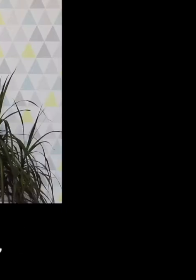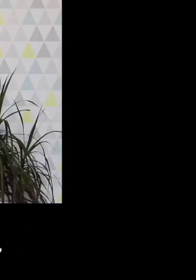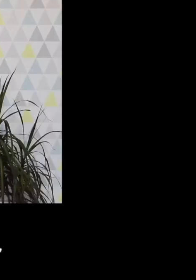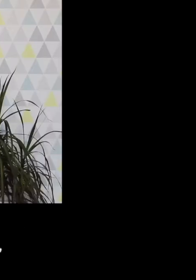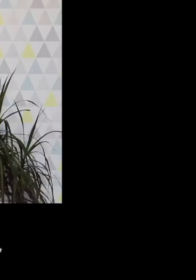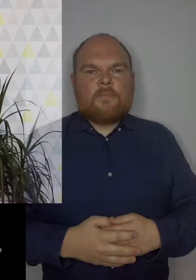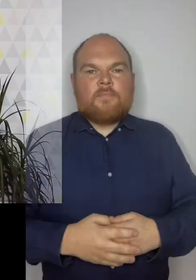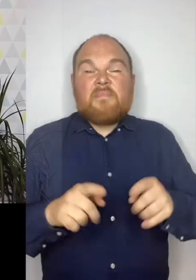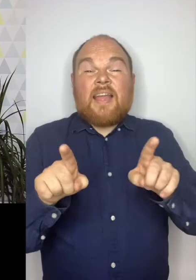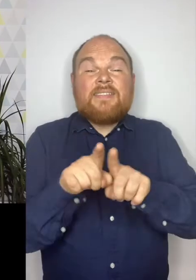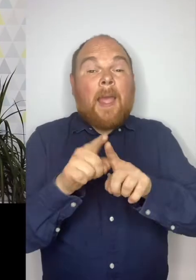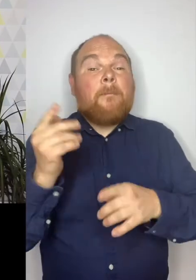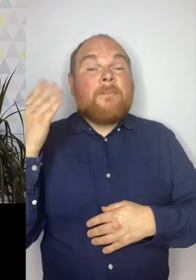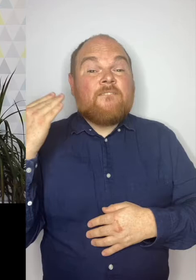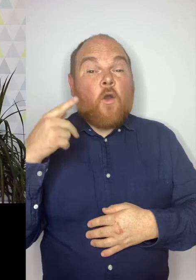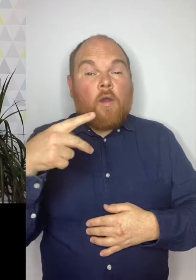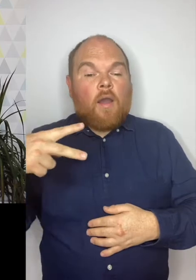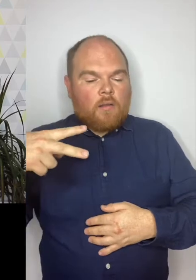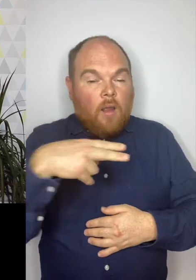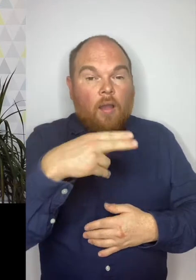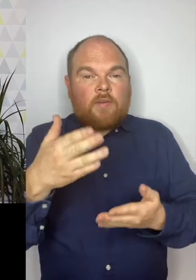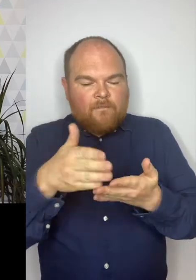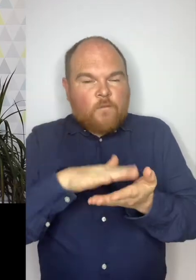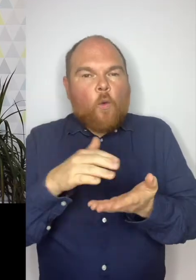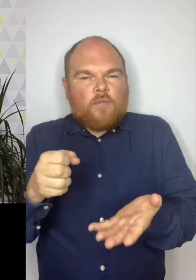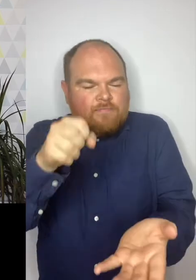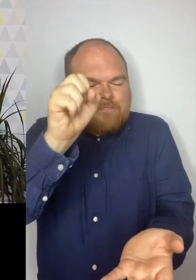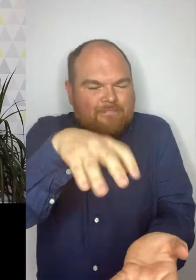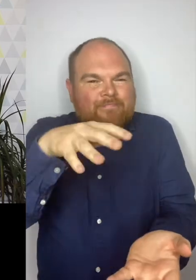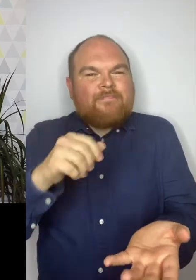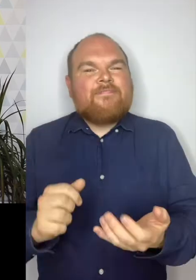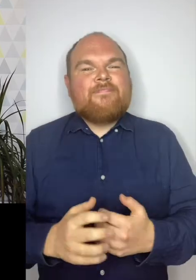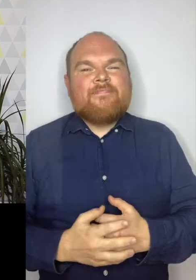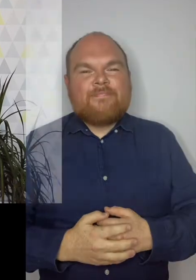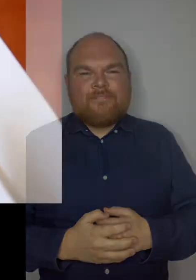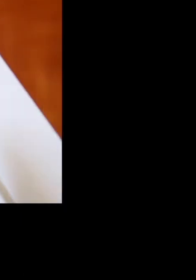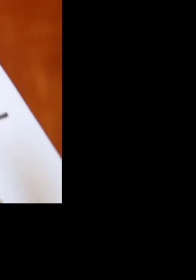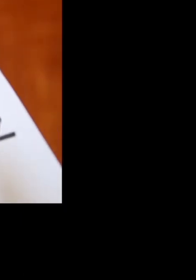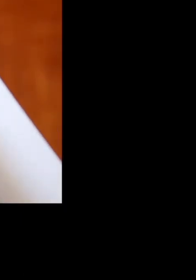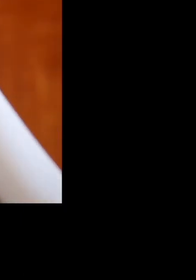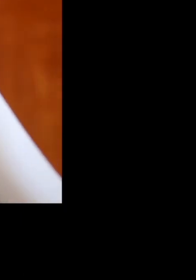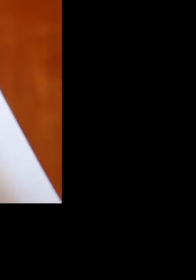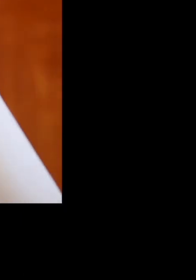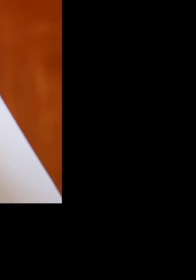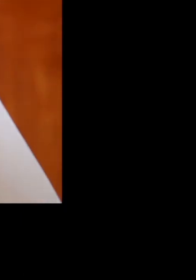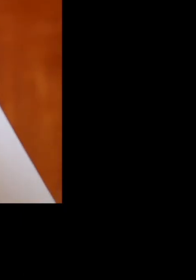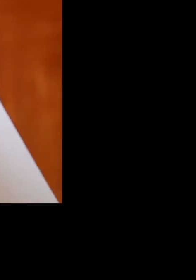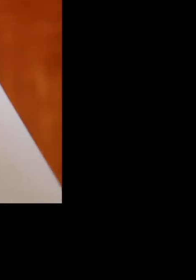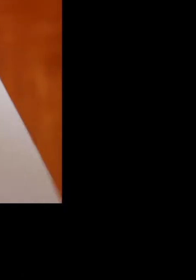like you did with the rooms, cut each one of these words out, fold them up and put them into a container.